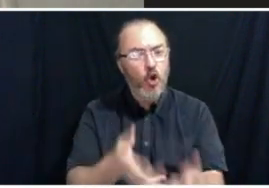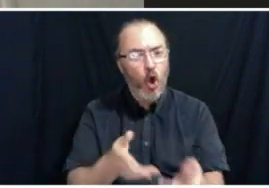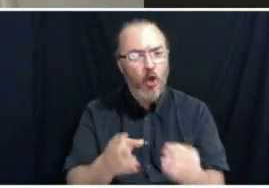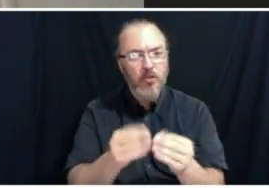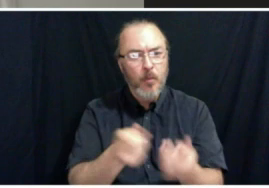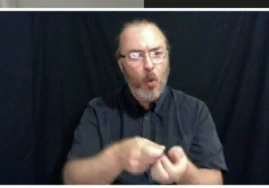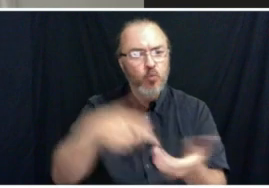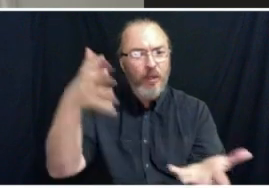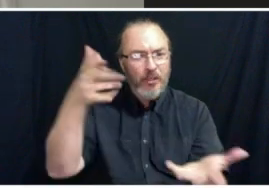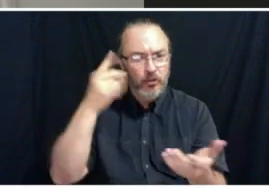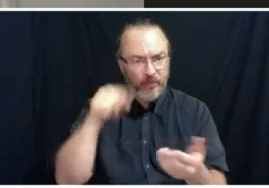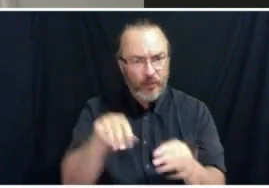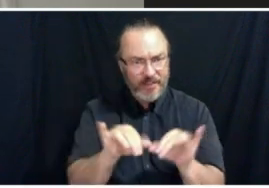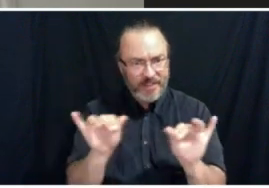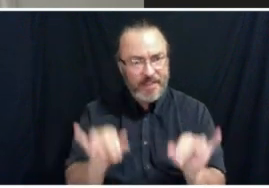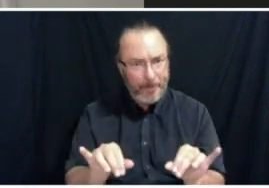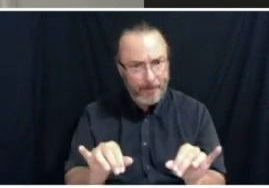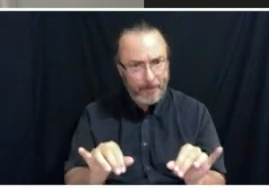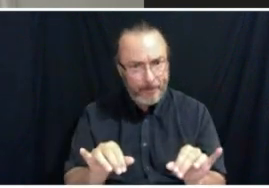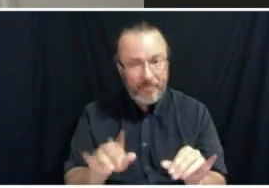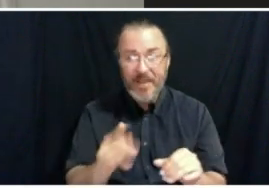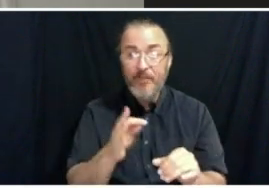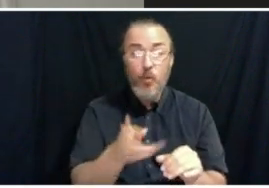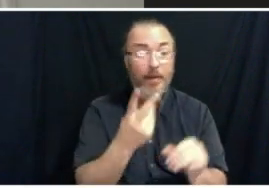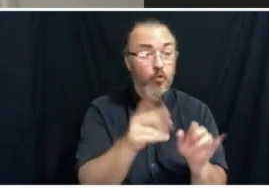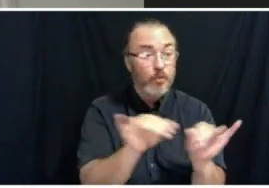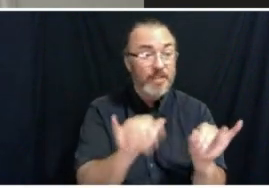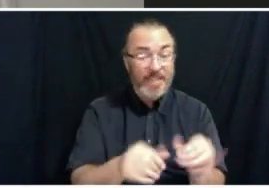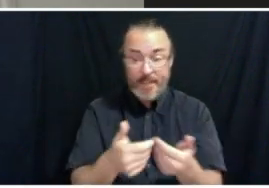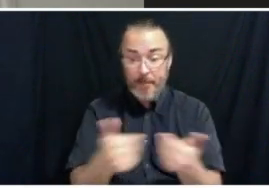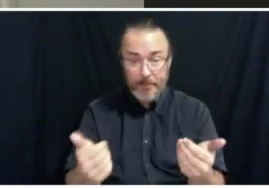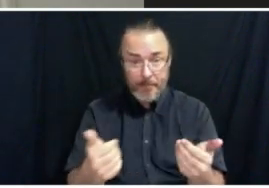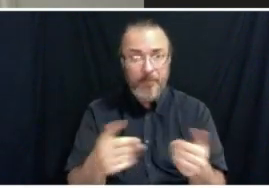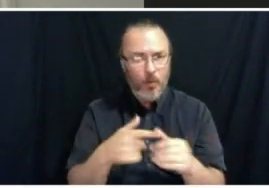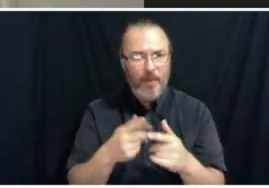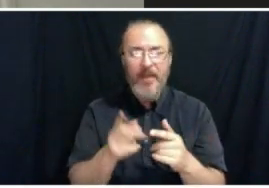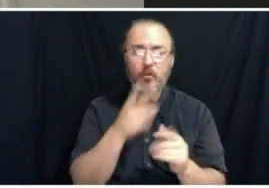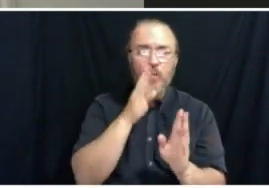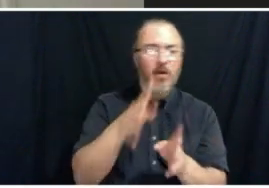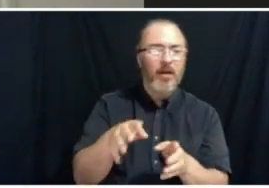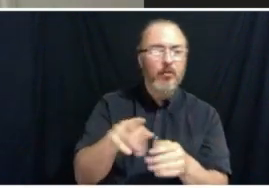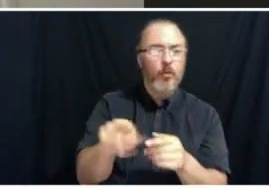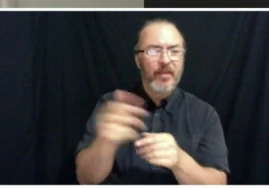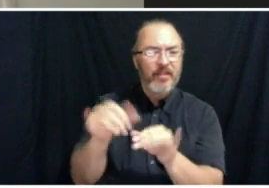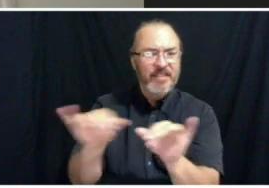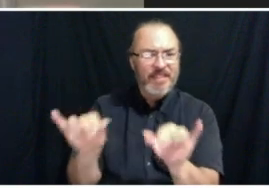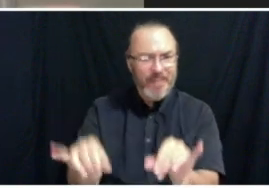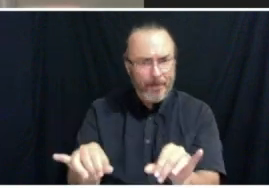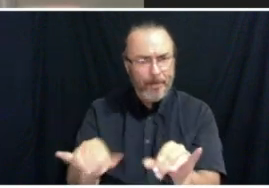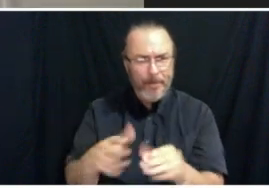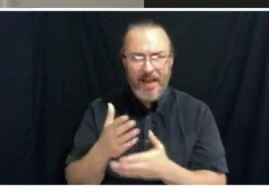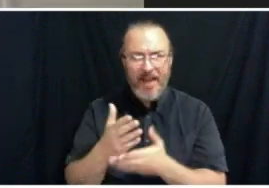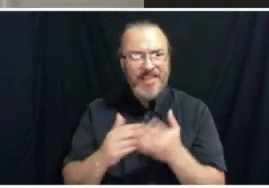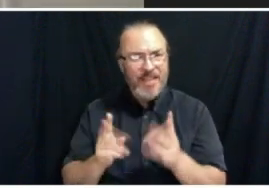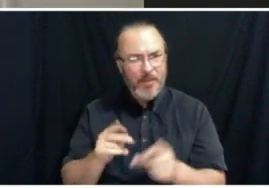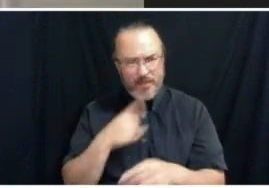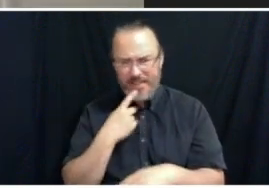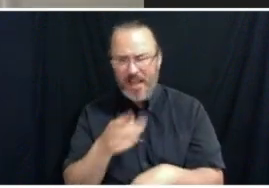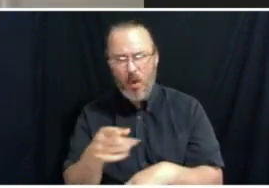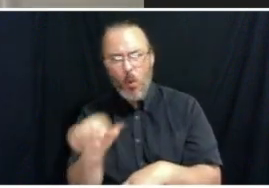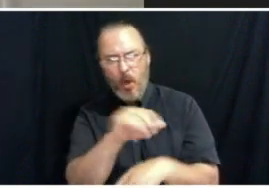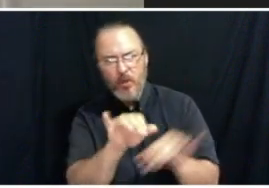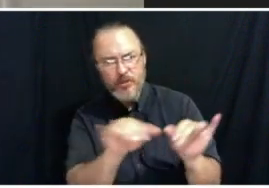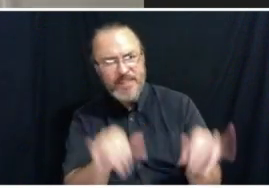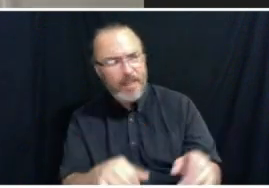If there are two systems, then there's a system for the other, and for other people will say, well, that's the system of the other one, right? So